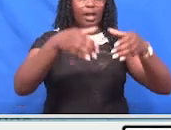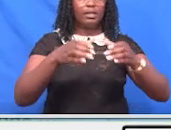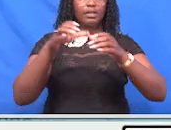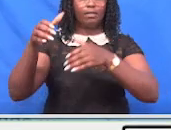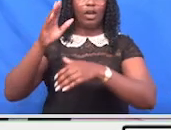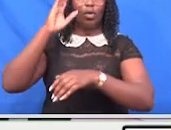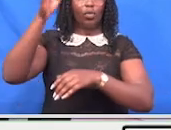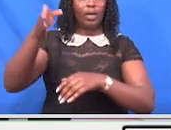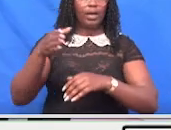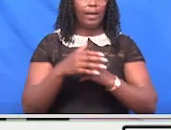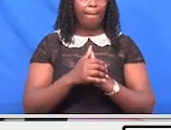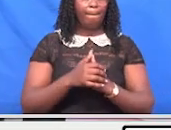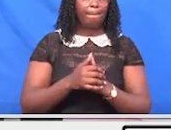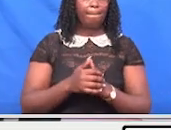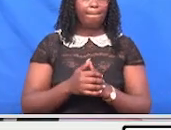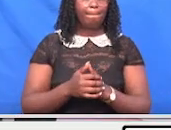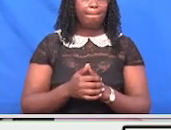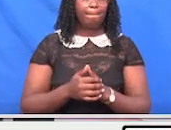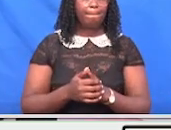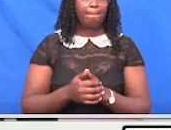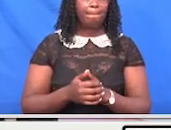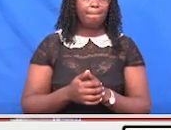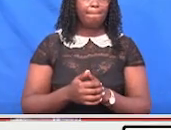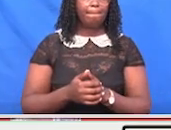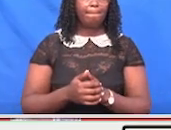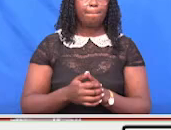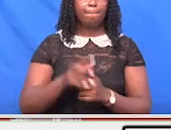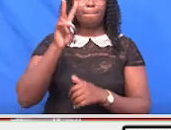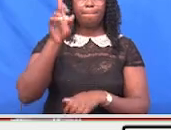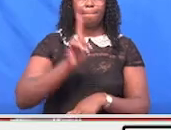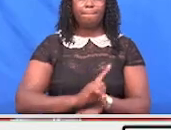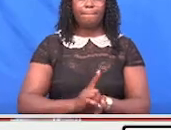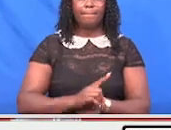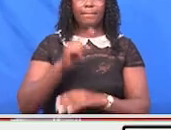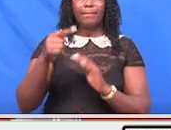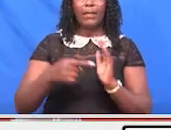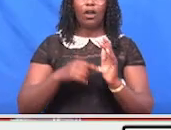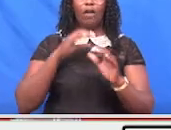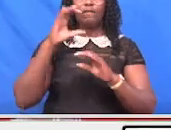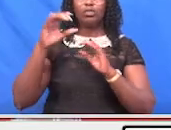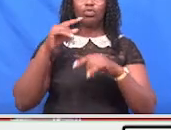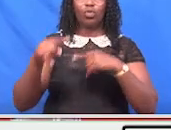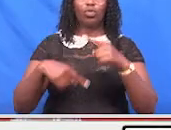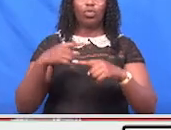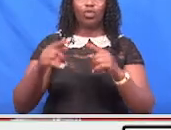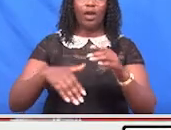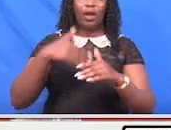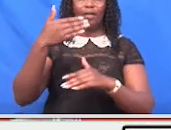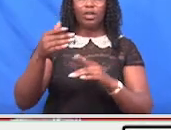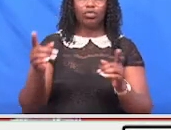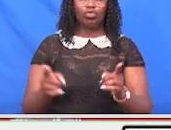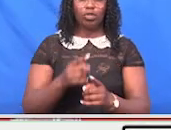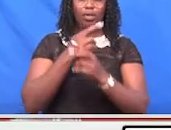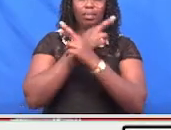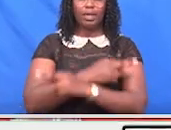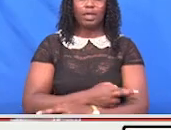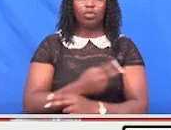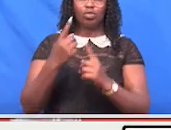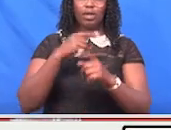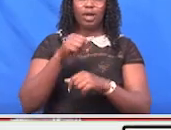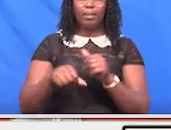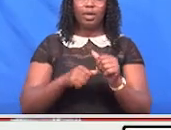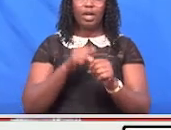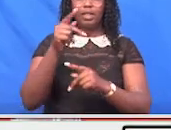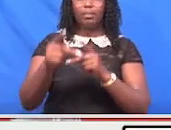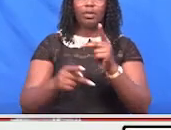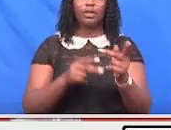So some 2 minutes to 10 p.m., ladies and gentlemen. This conversation continues after this very, very short break, talking about the process